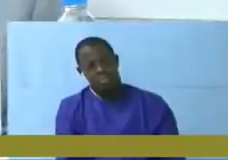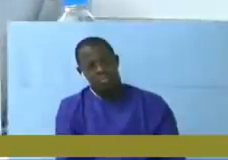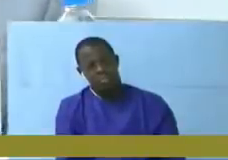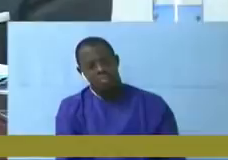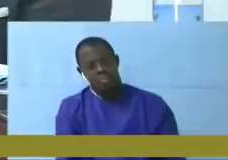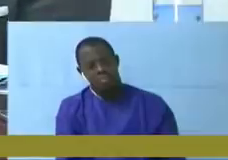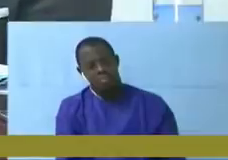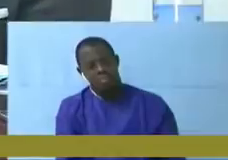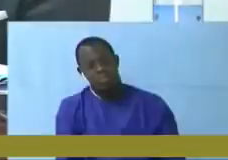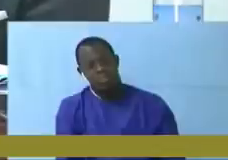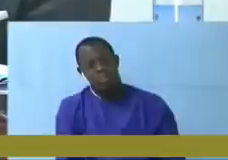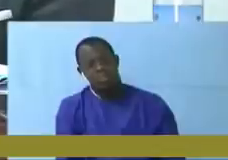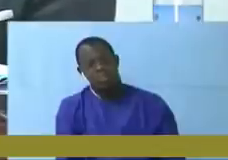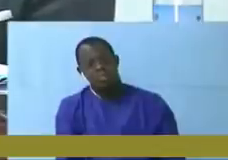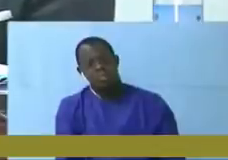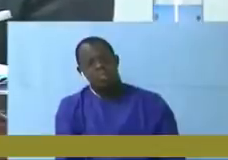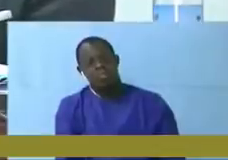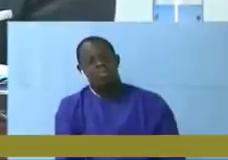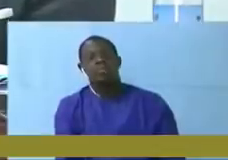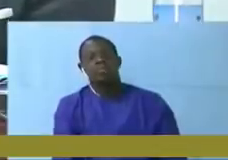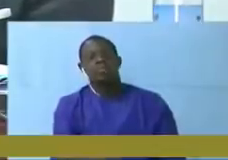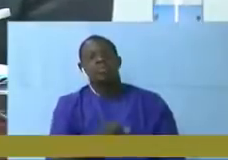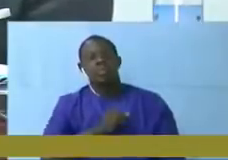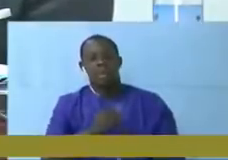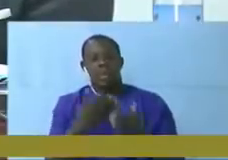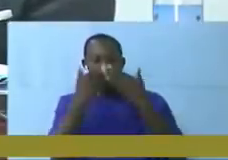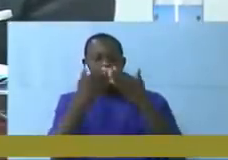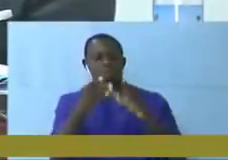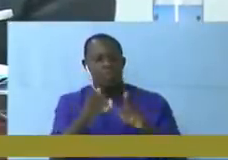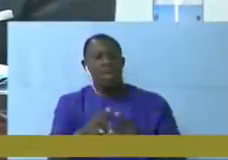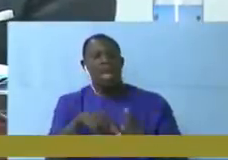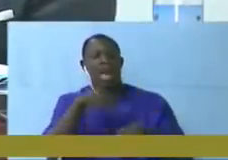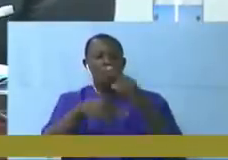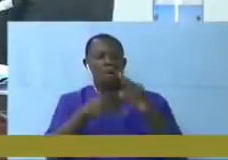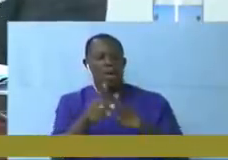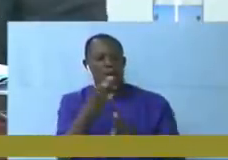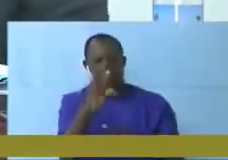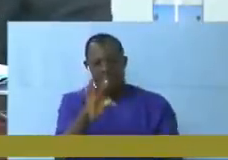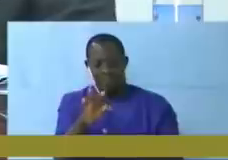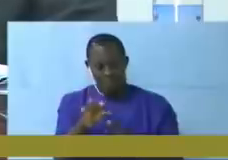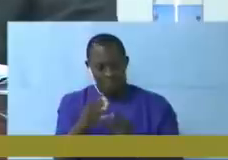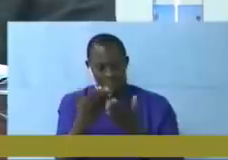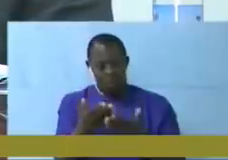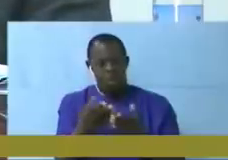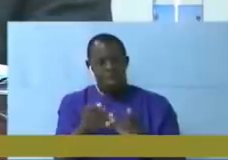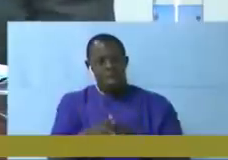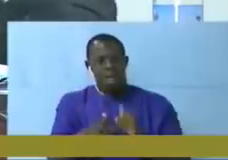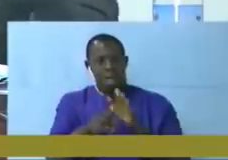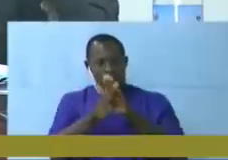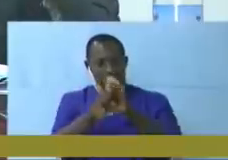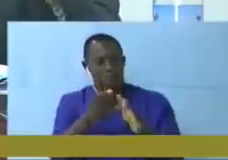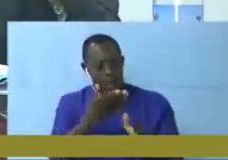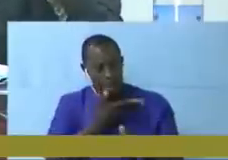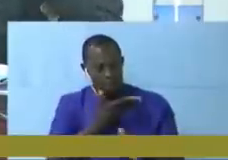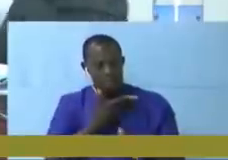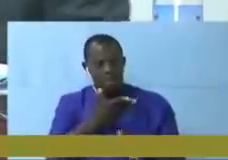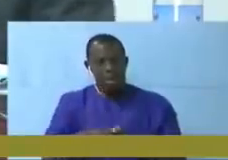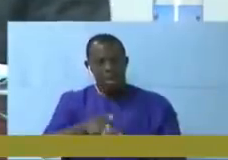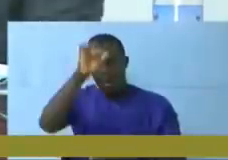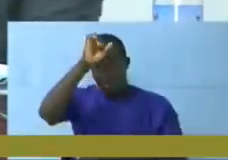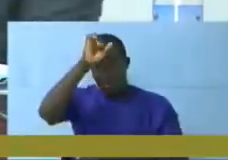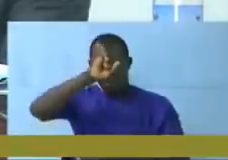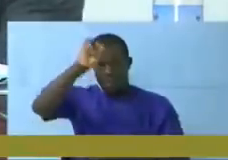Tell us a bit about the value of a running mate system in a